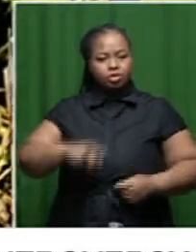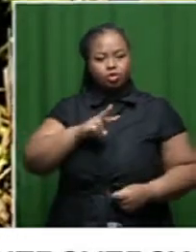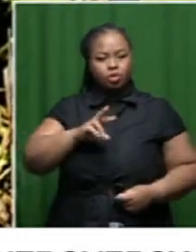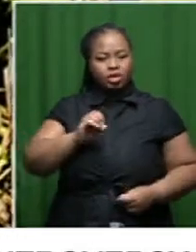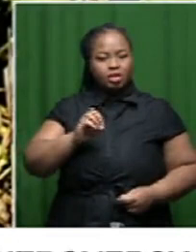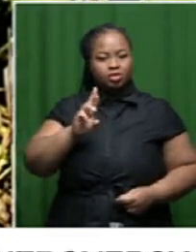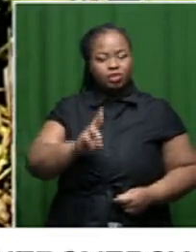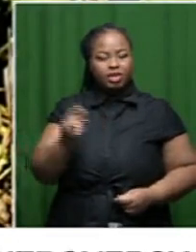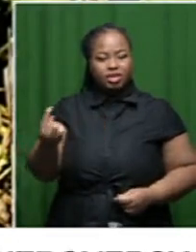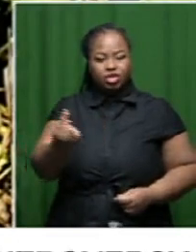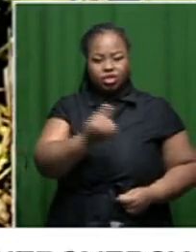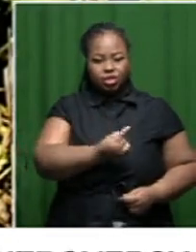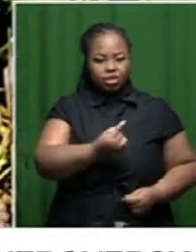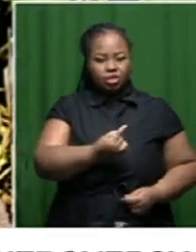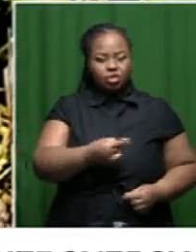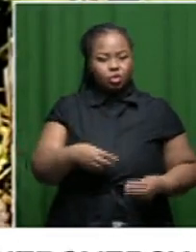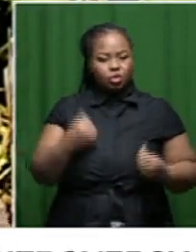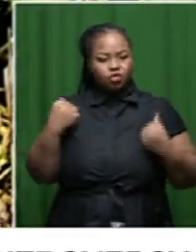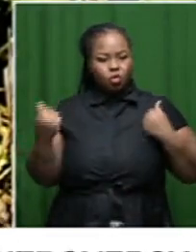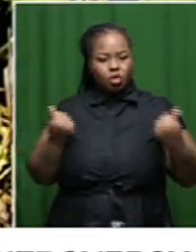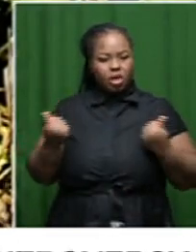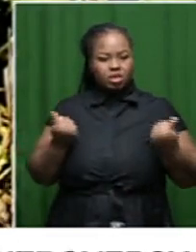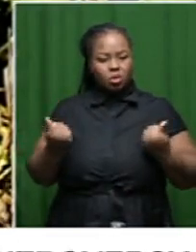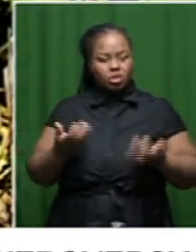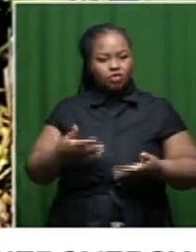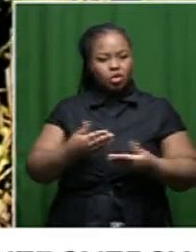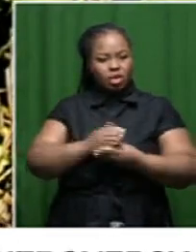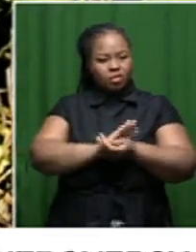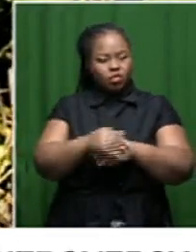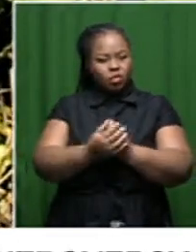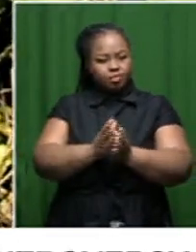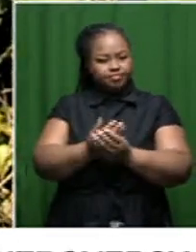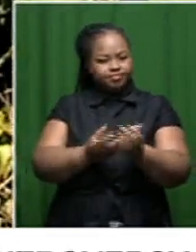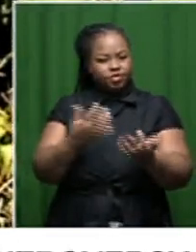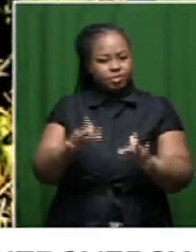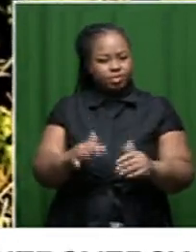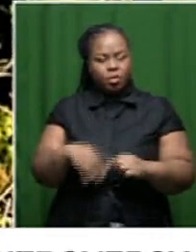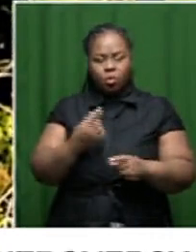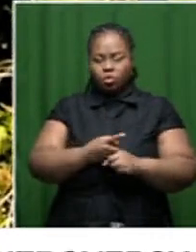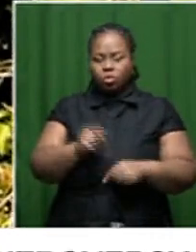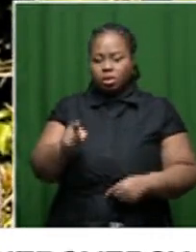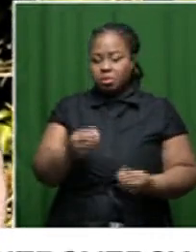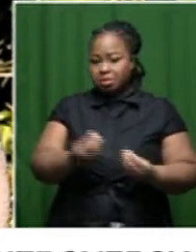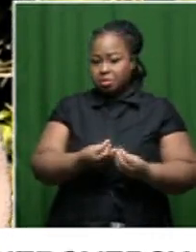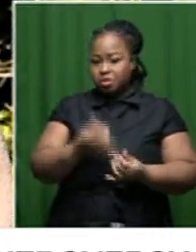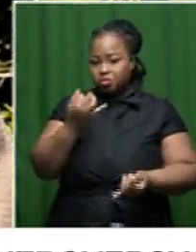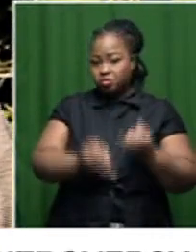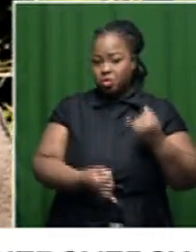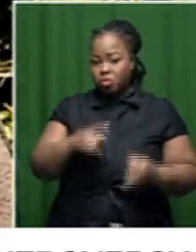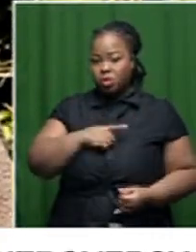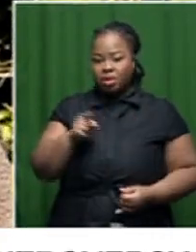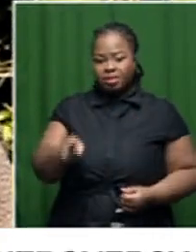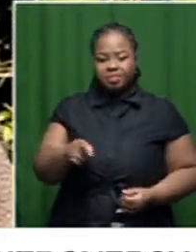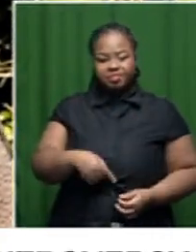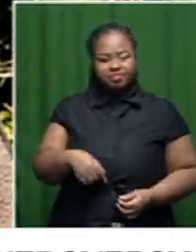rand each on hand towels. So something is seriously wrong at this hospital. And the main problem, as I see it, is